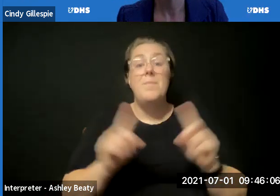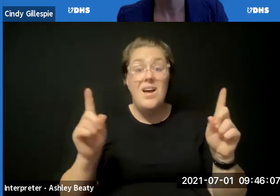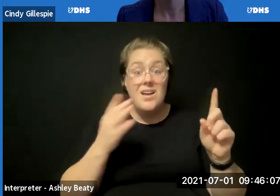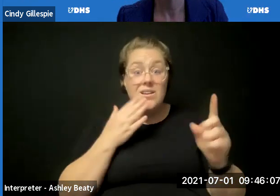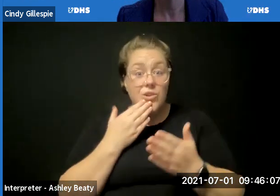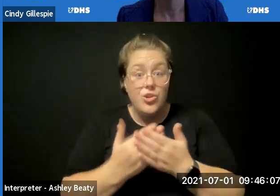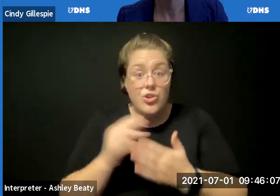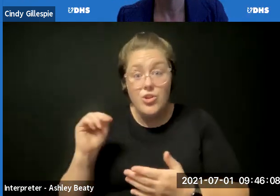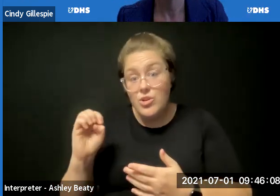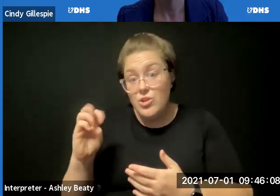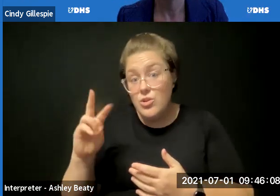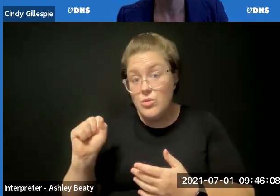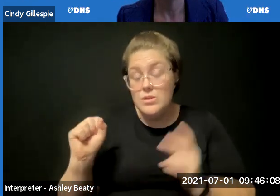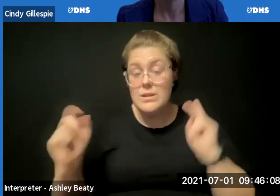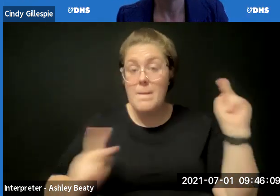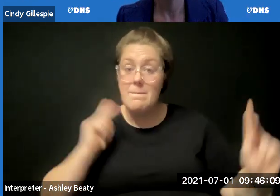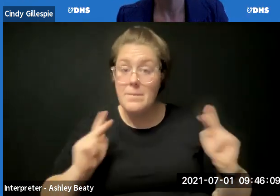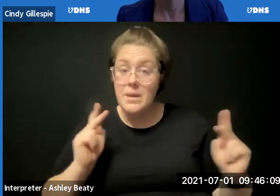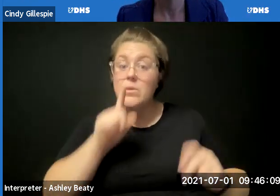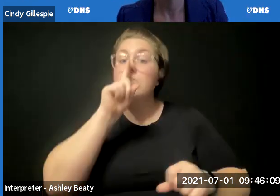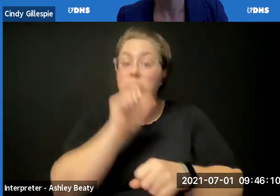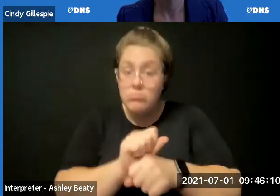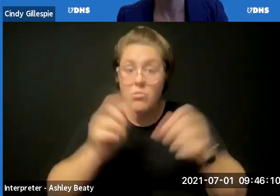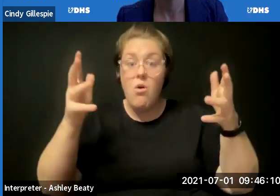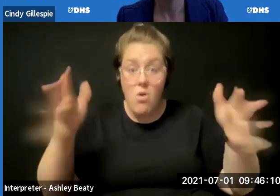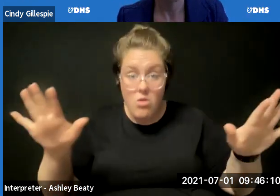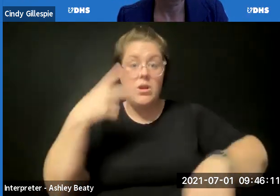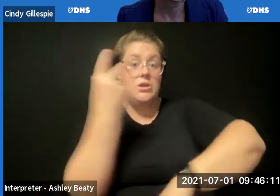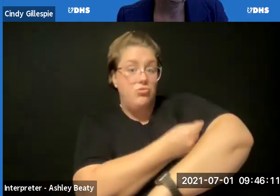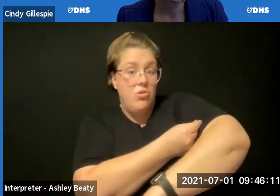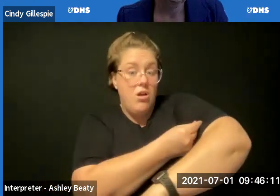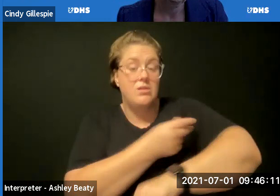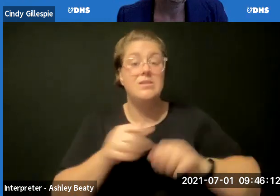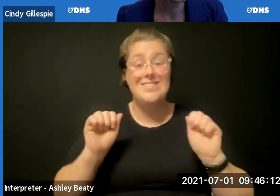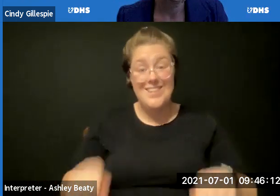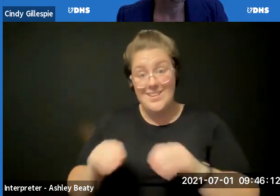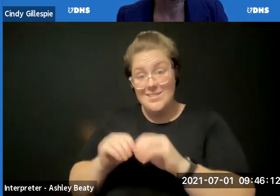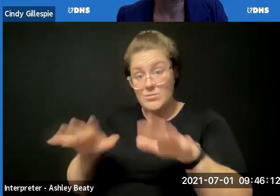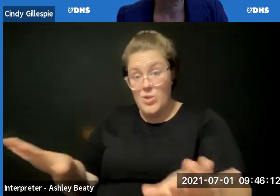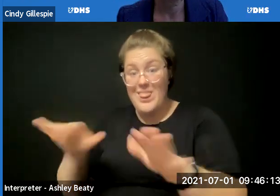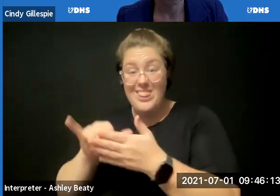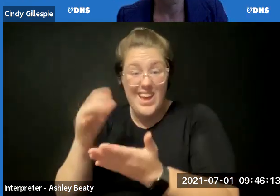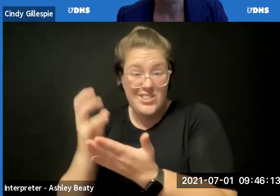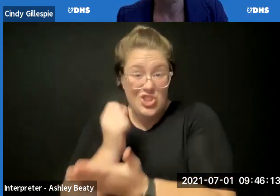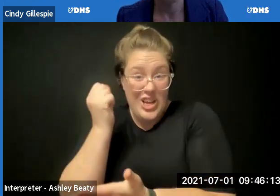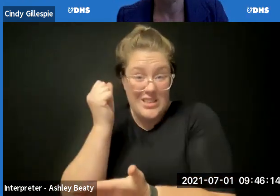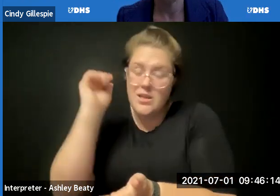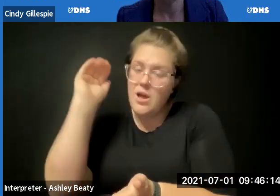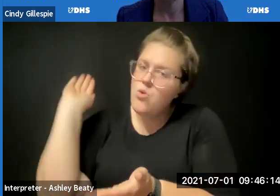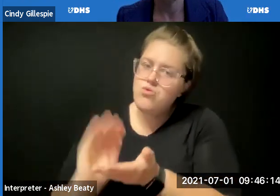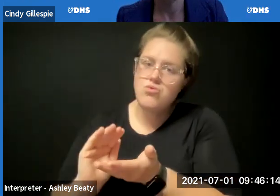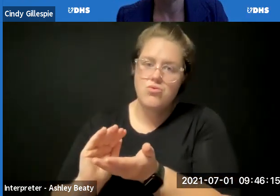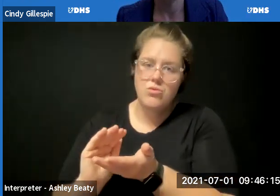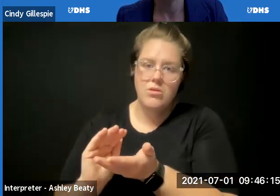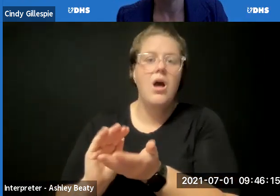chances of transmitting it to their loved ones, their family members, their coworkers, the members at their church, et cetera, are much lower.